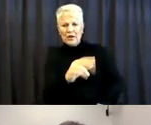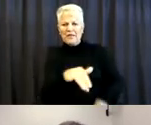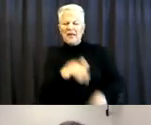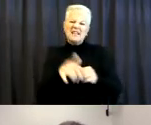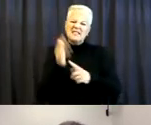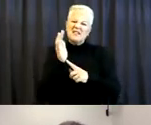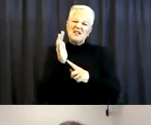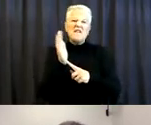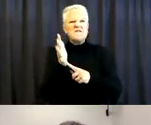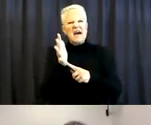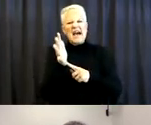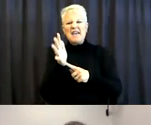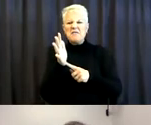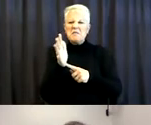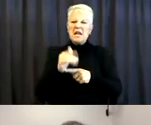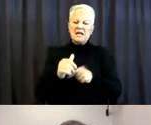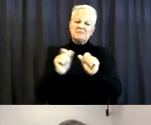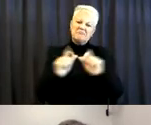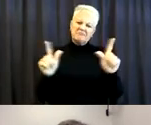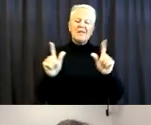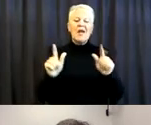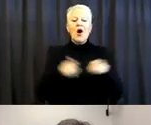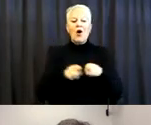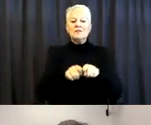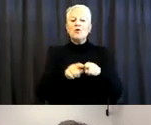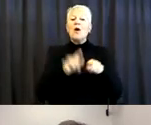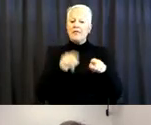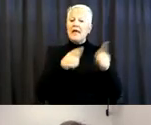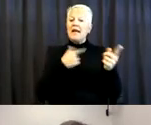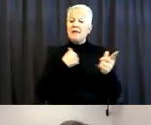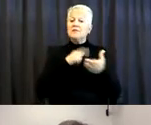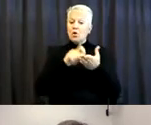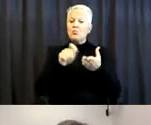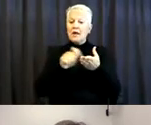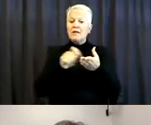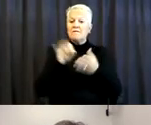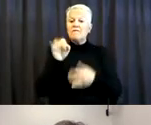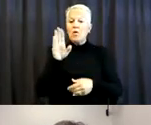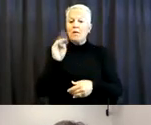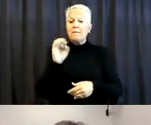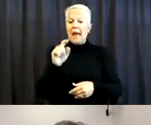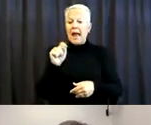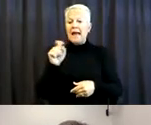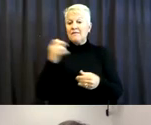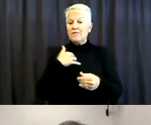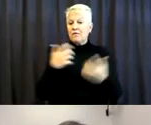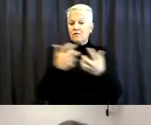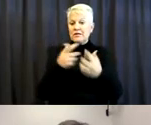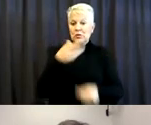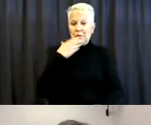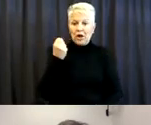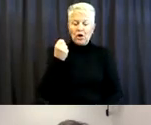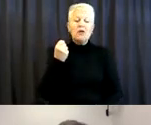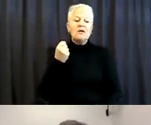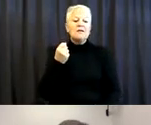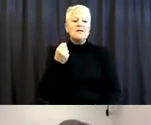a 5-minute long piece. It also comes in a written format if that suits you better. You will get to it